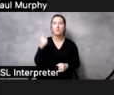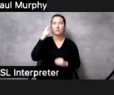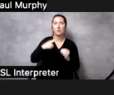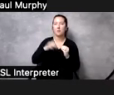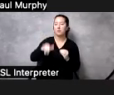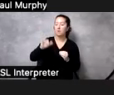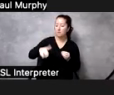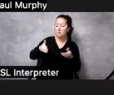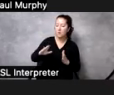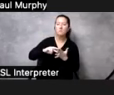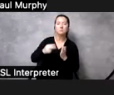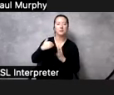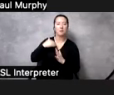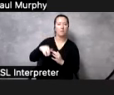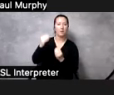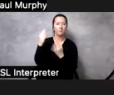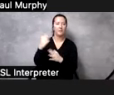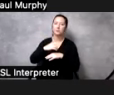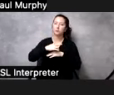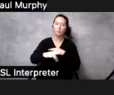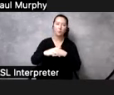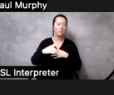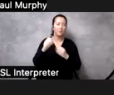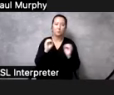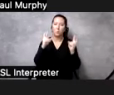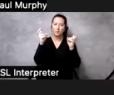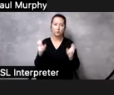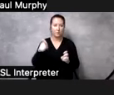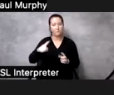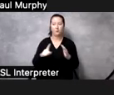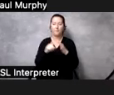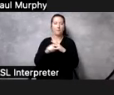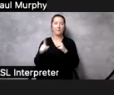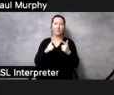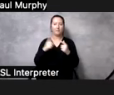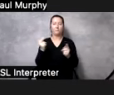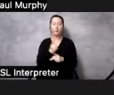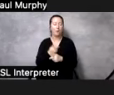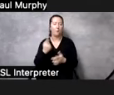that information in advance before any types of issue might arise. But the main